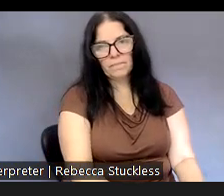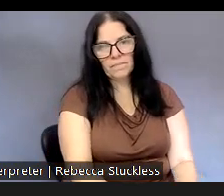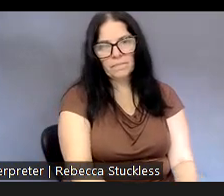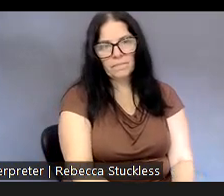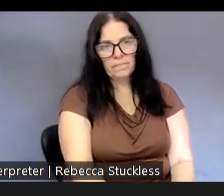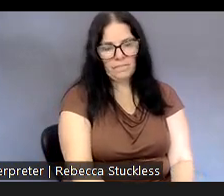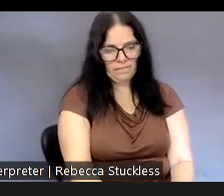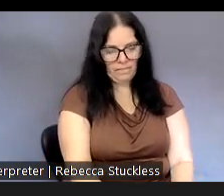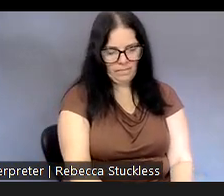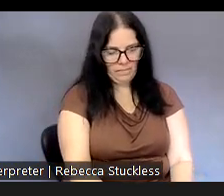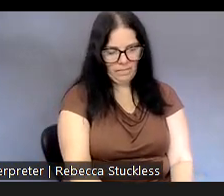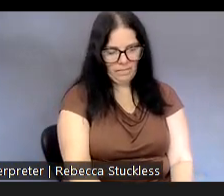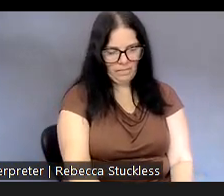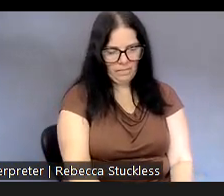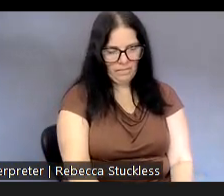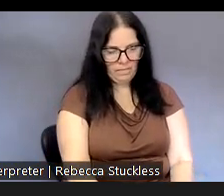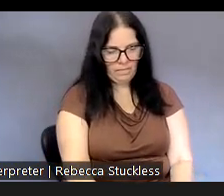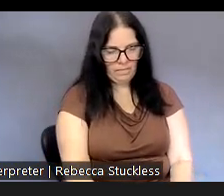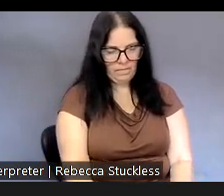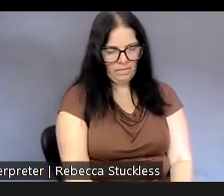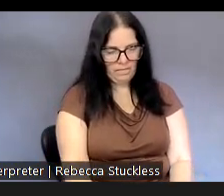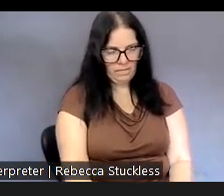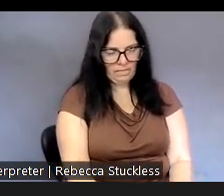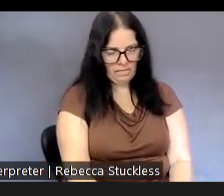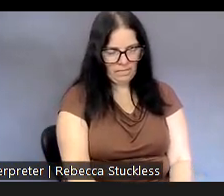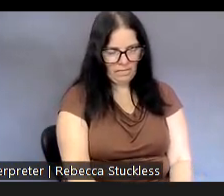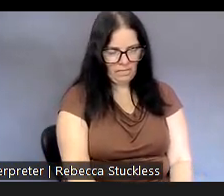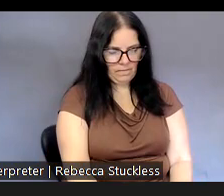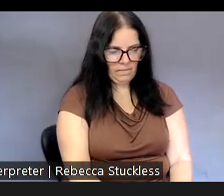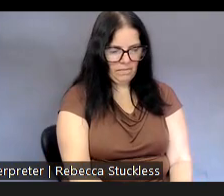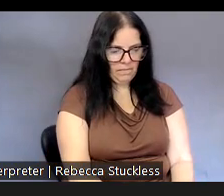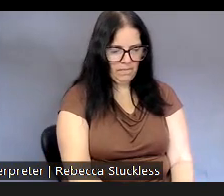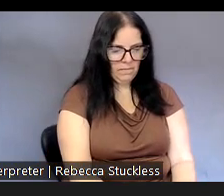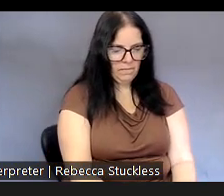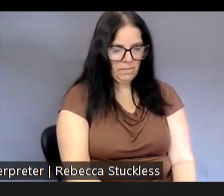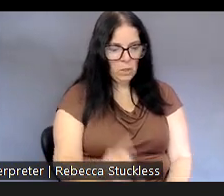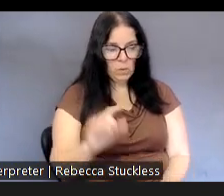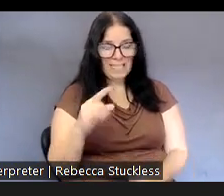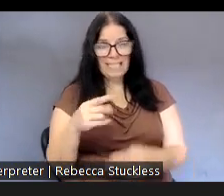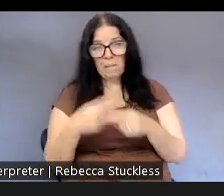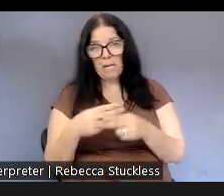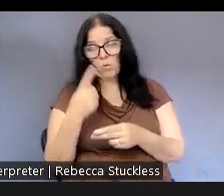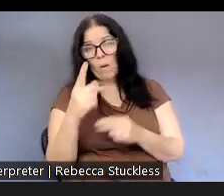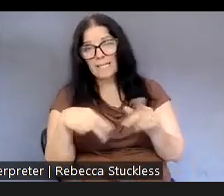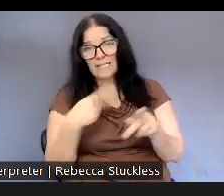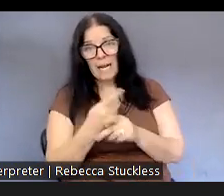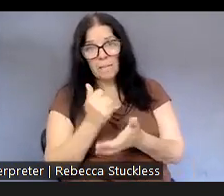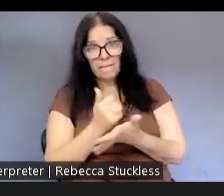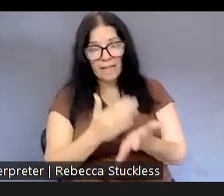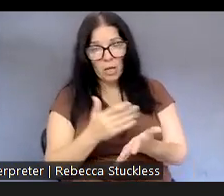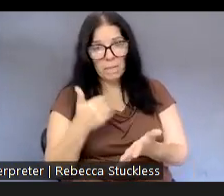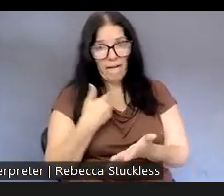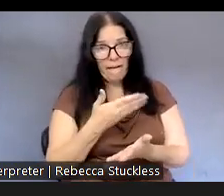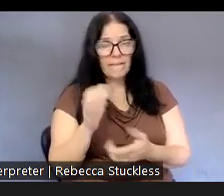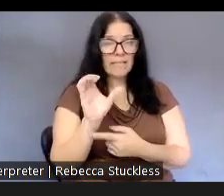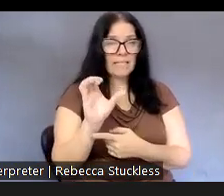Well, we've mentioned that one of the forms of therapy that is out there is CBT, or